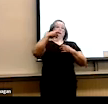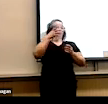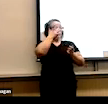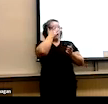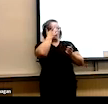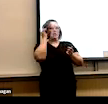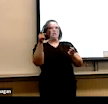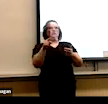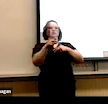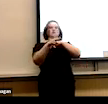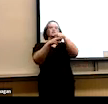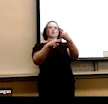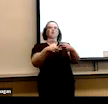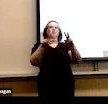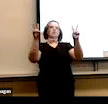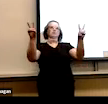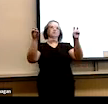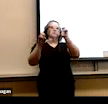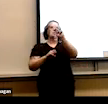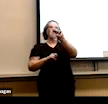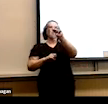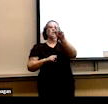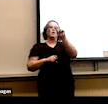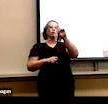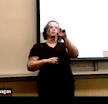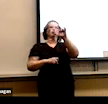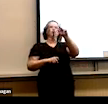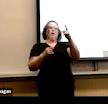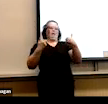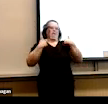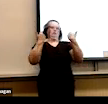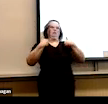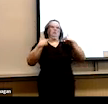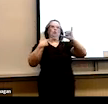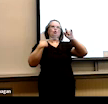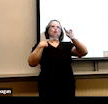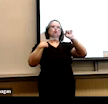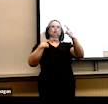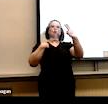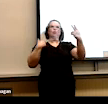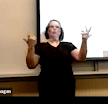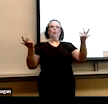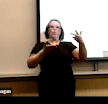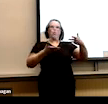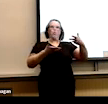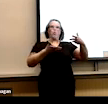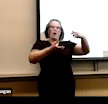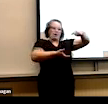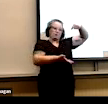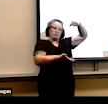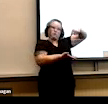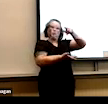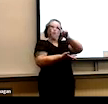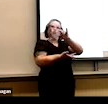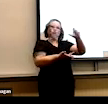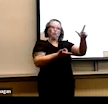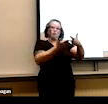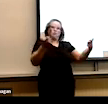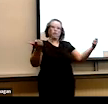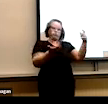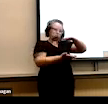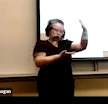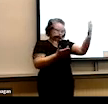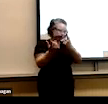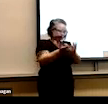Youth Toolkit. And they also have a family toolkit you can see in this sort of drop-down menu on the side. And there's all these different sort of categories that you can click